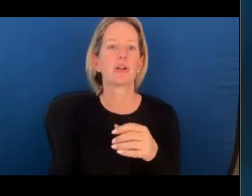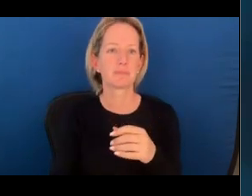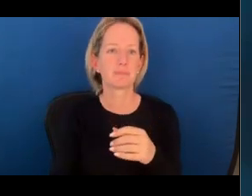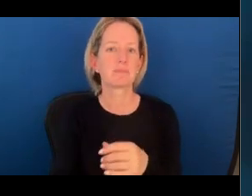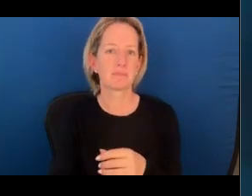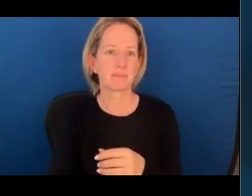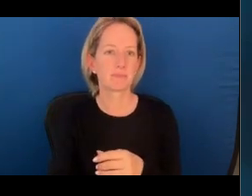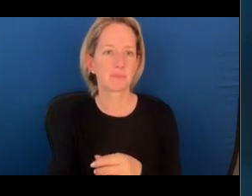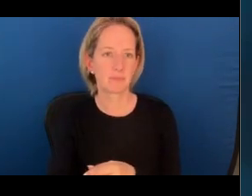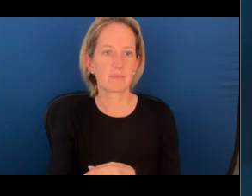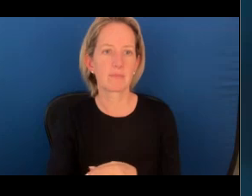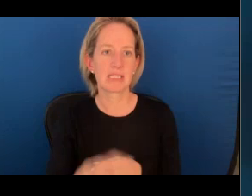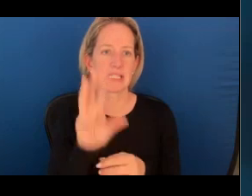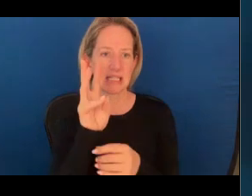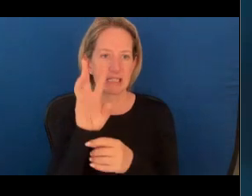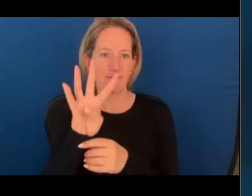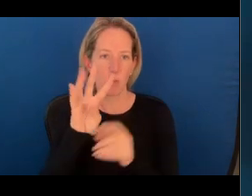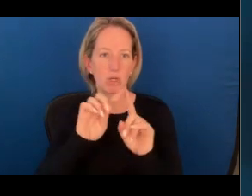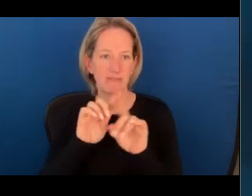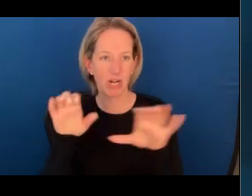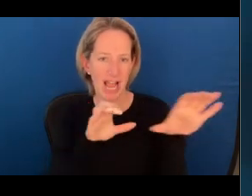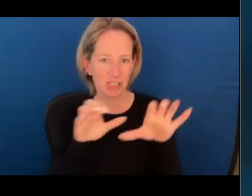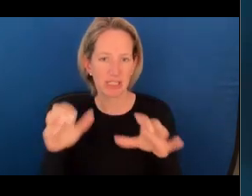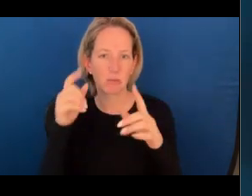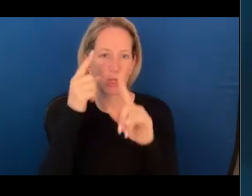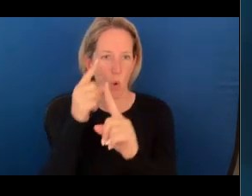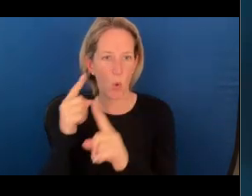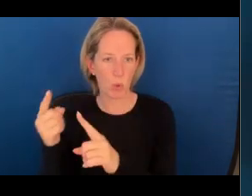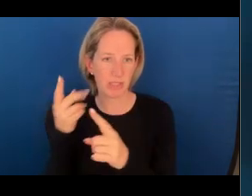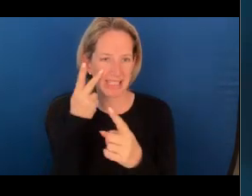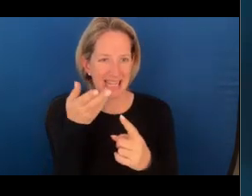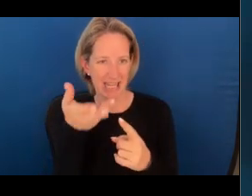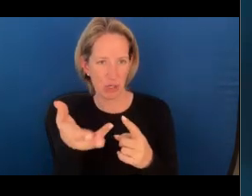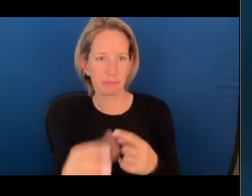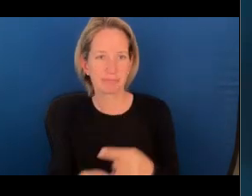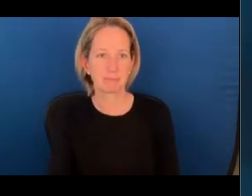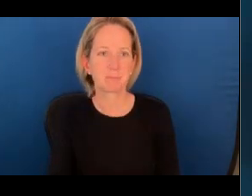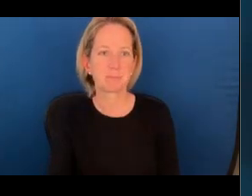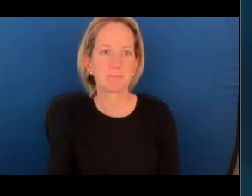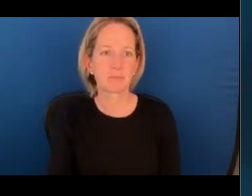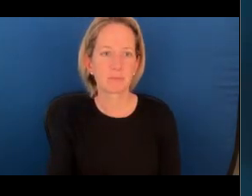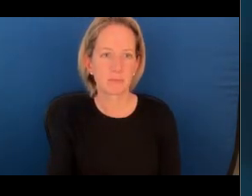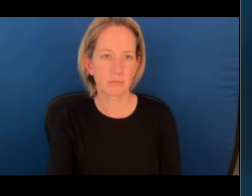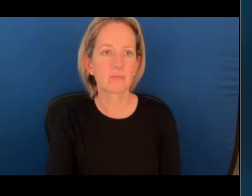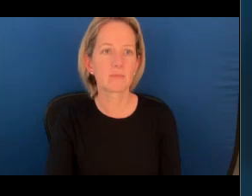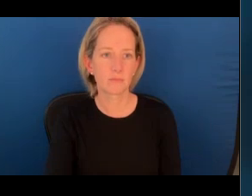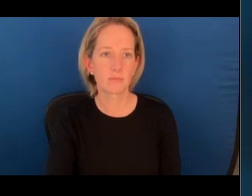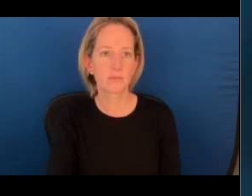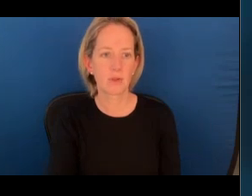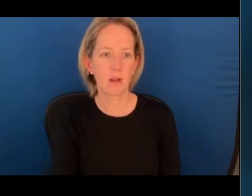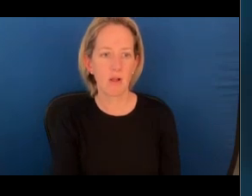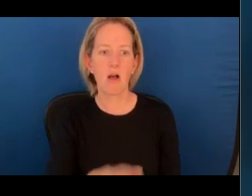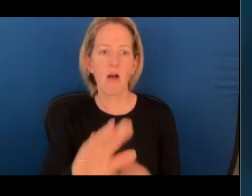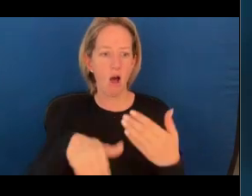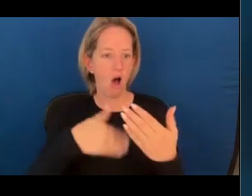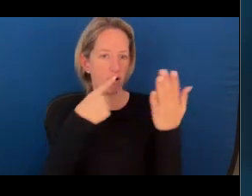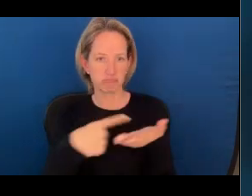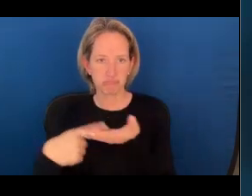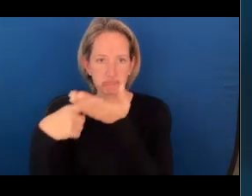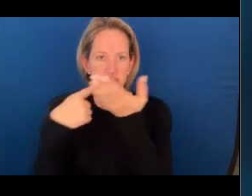six goals you see here, and all outlining priorities that stakeholders can take